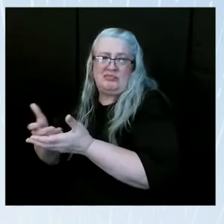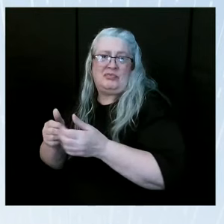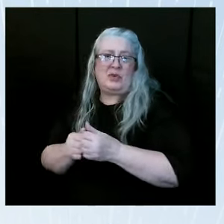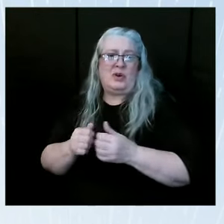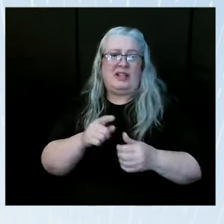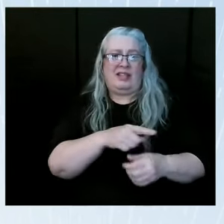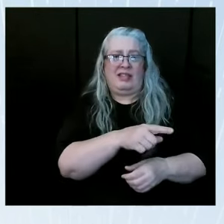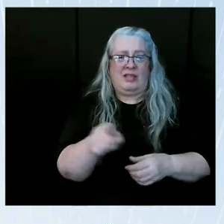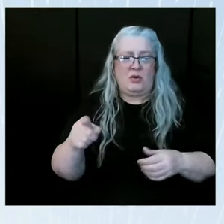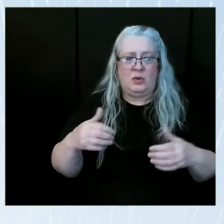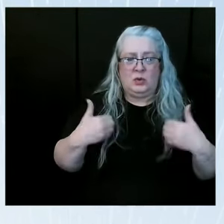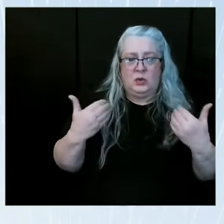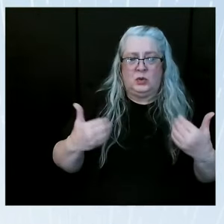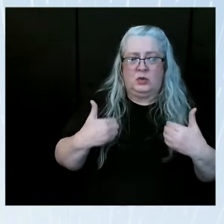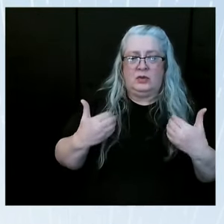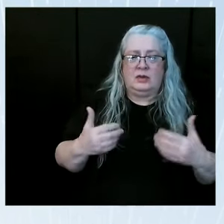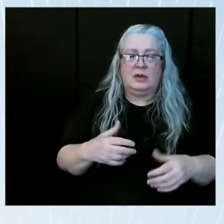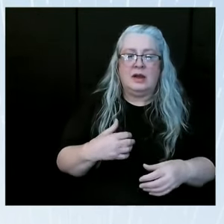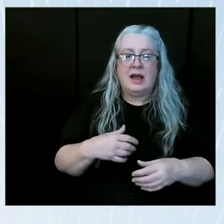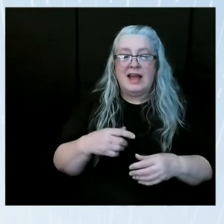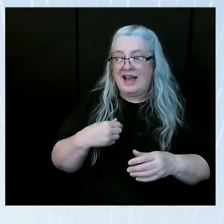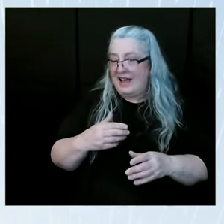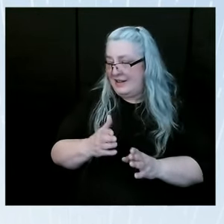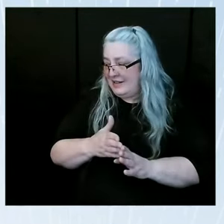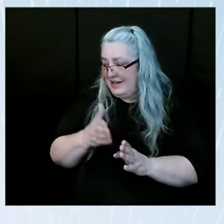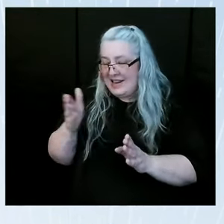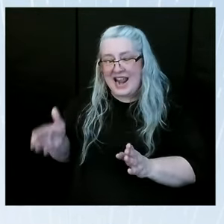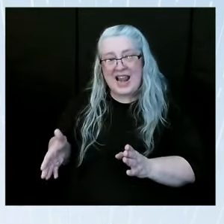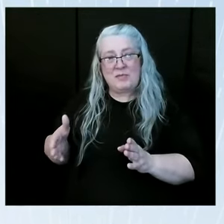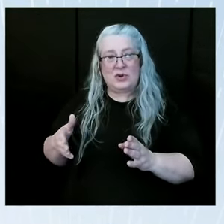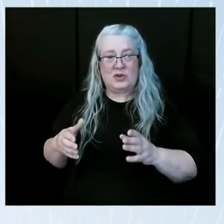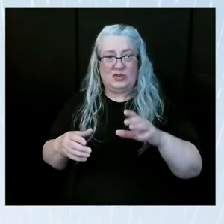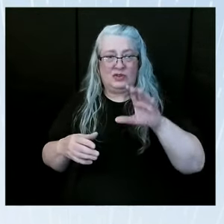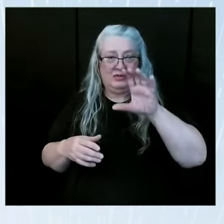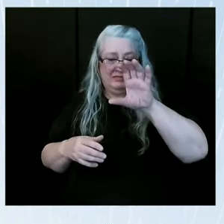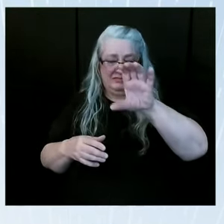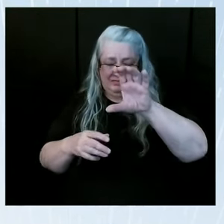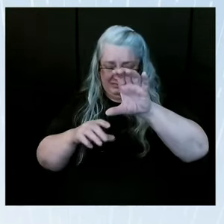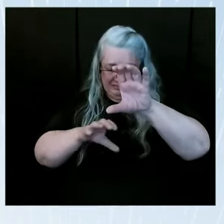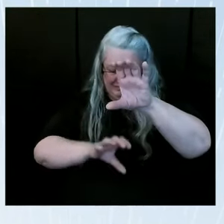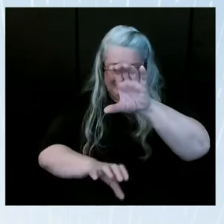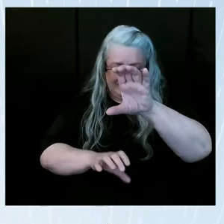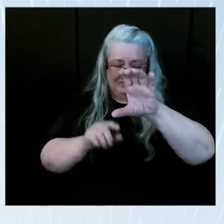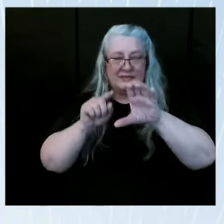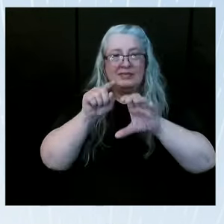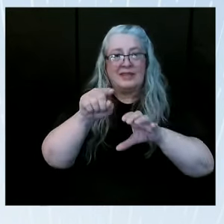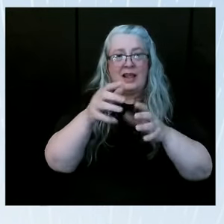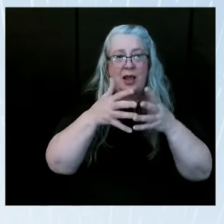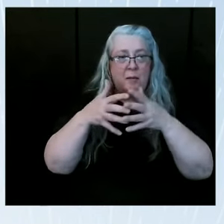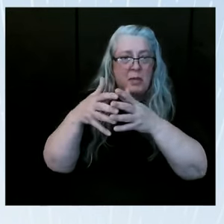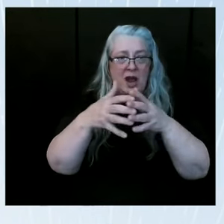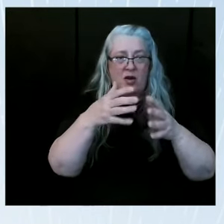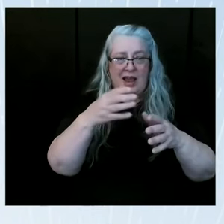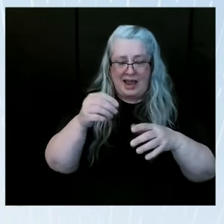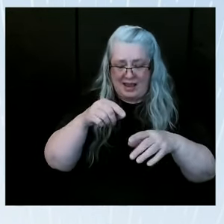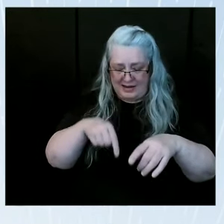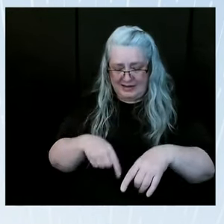Leaders Summit with President Lopez Obrador and Prime Minister Trudeau. Our three countries agreed